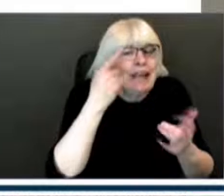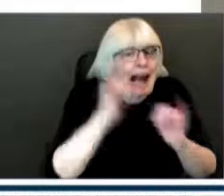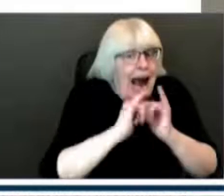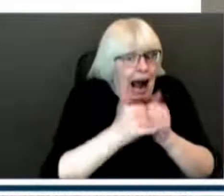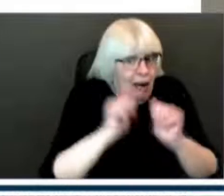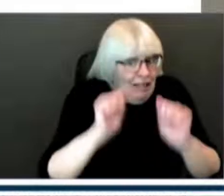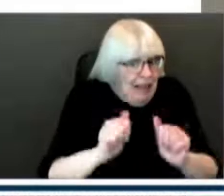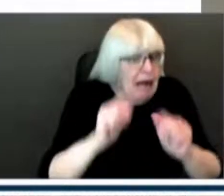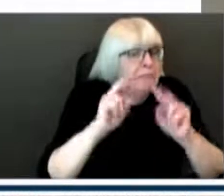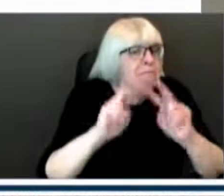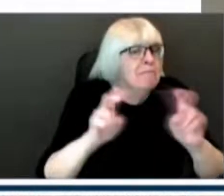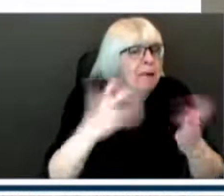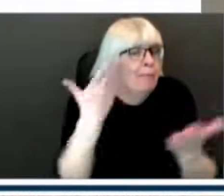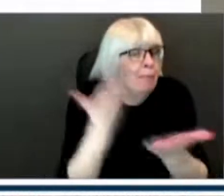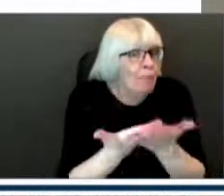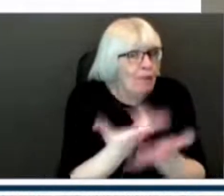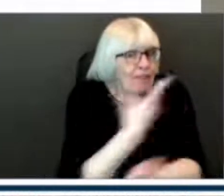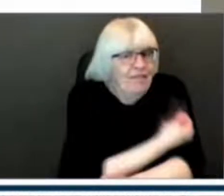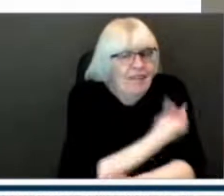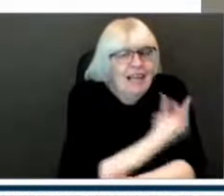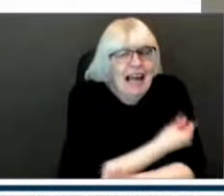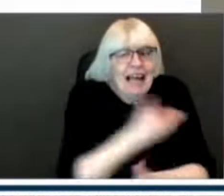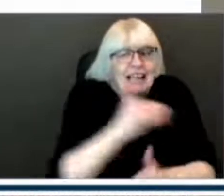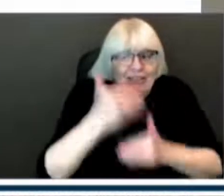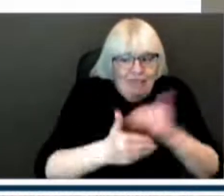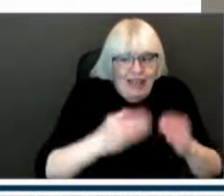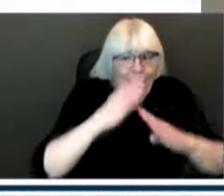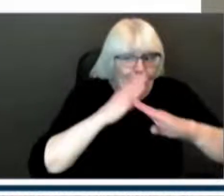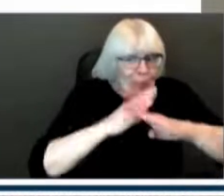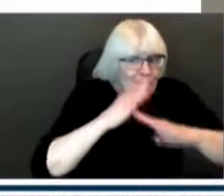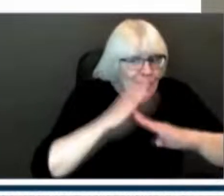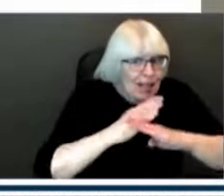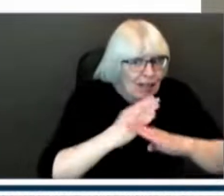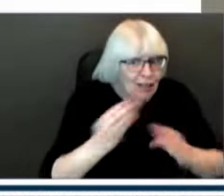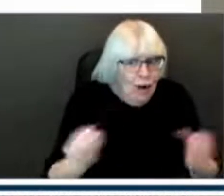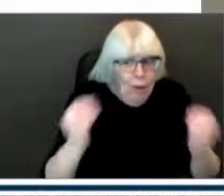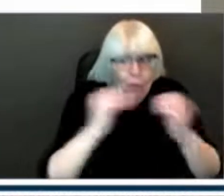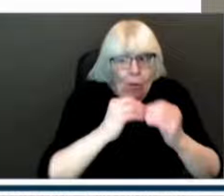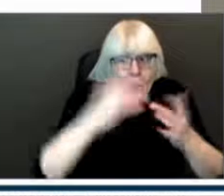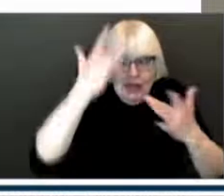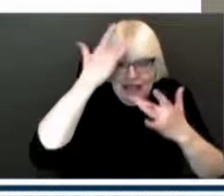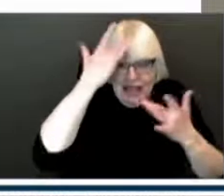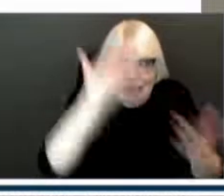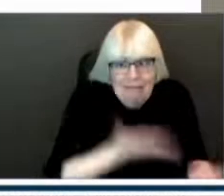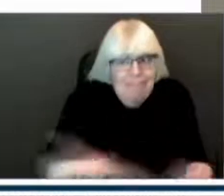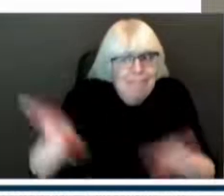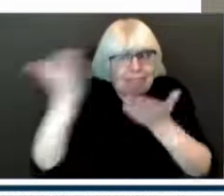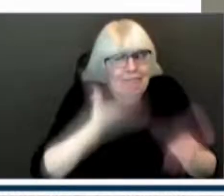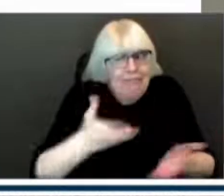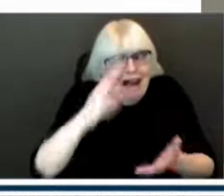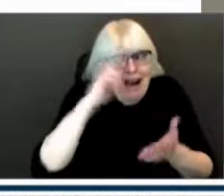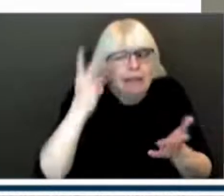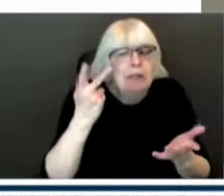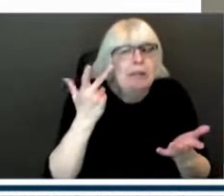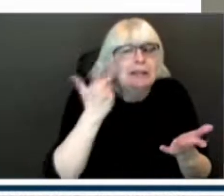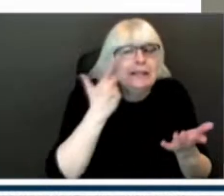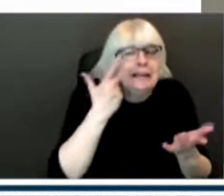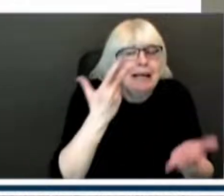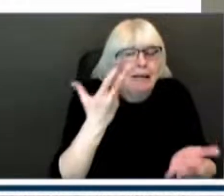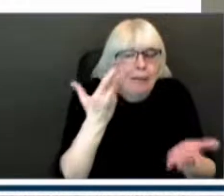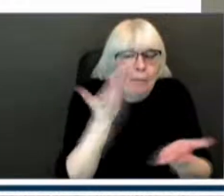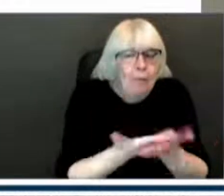helping protect the healthcare system by as we bring people together, requiring proof of vaccination minimizes the chance